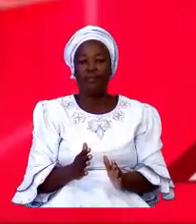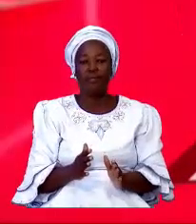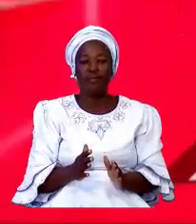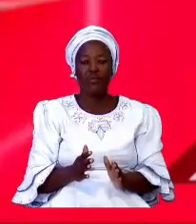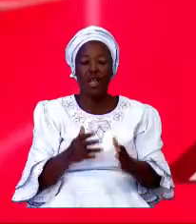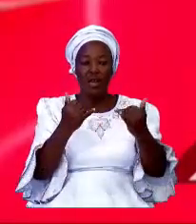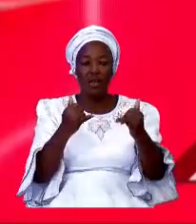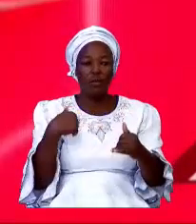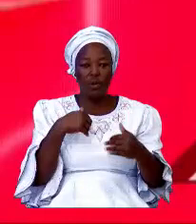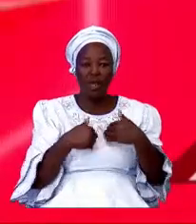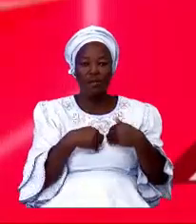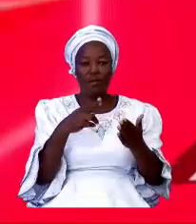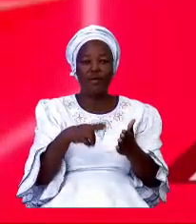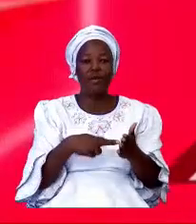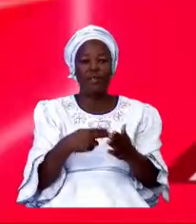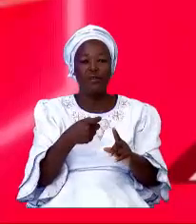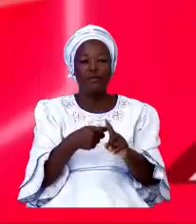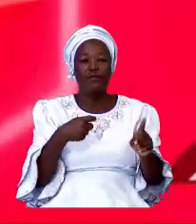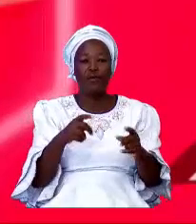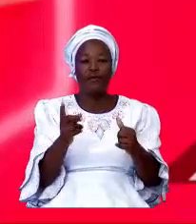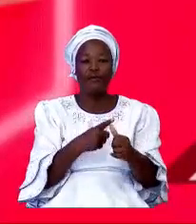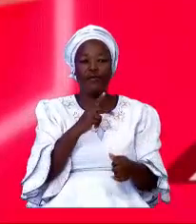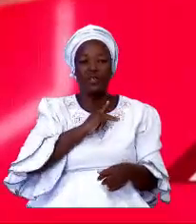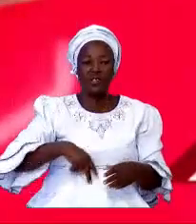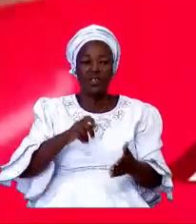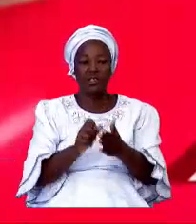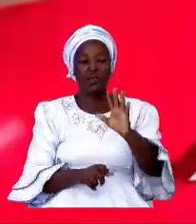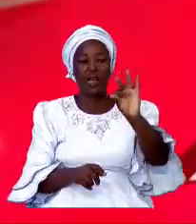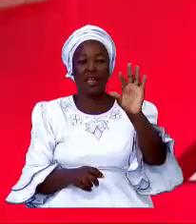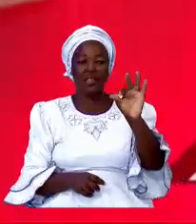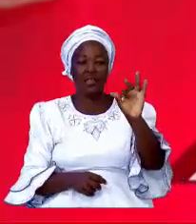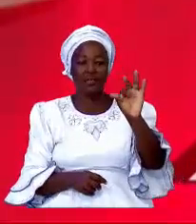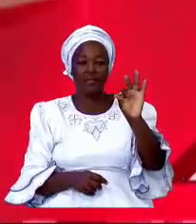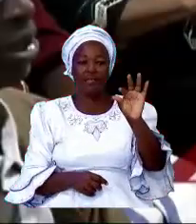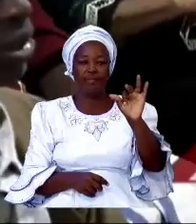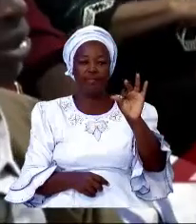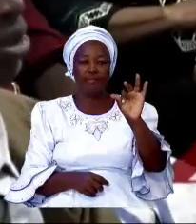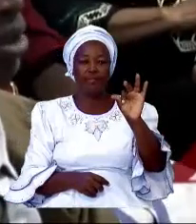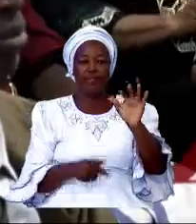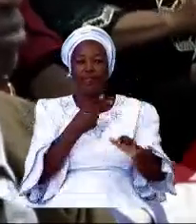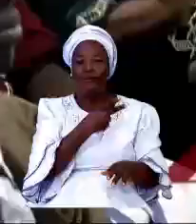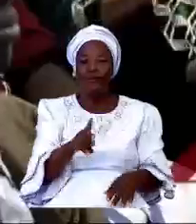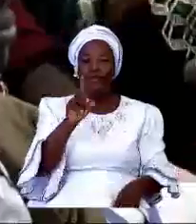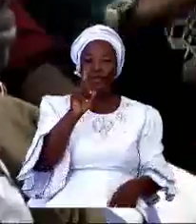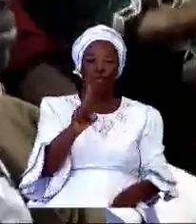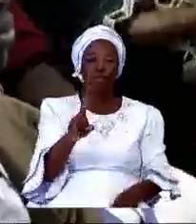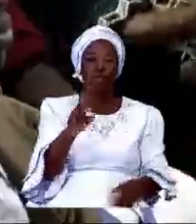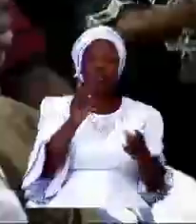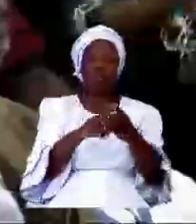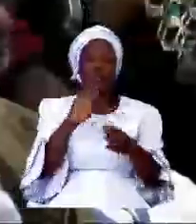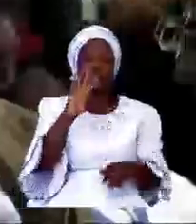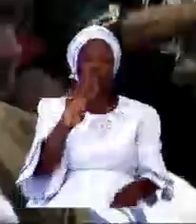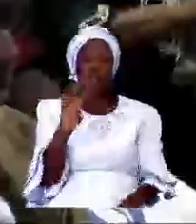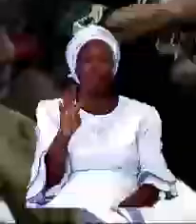dynamic reformer. Already we have read from 1 Kings chapter